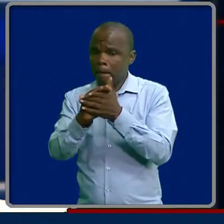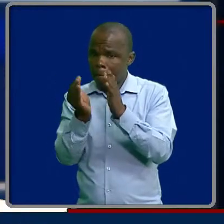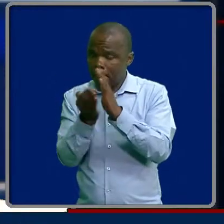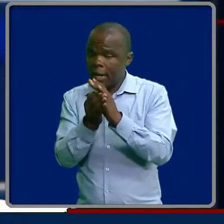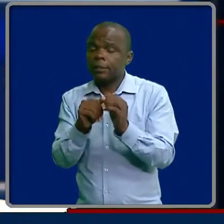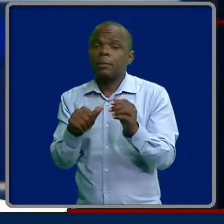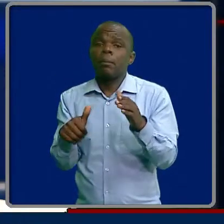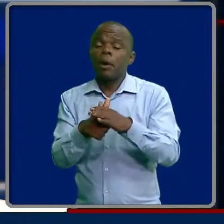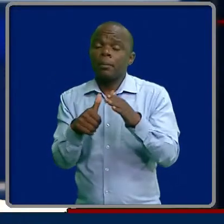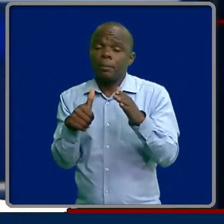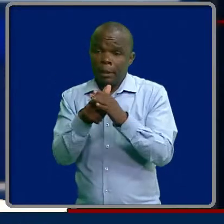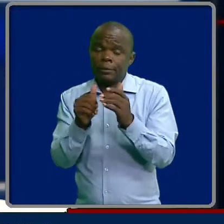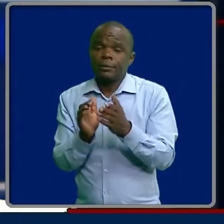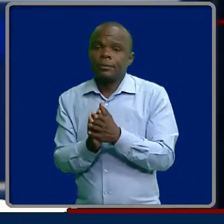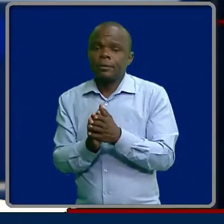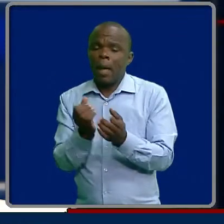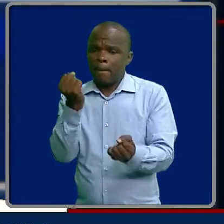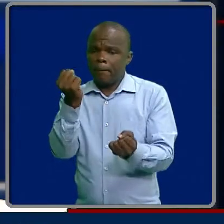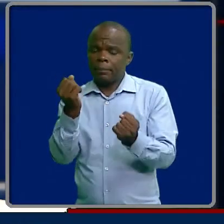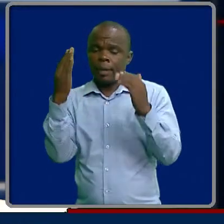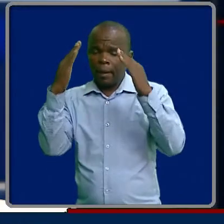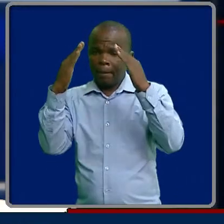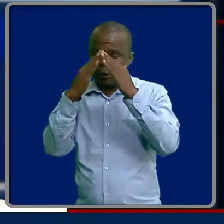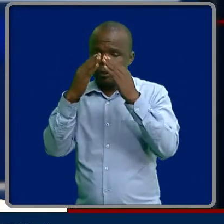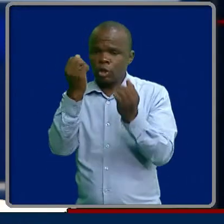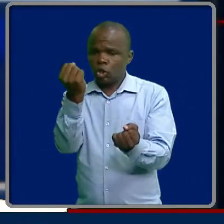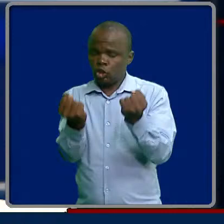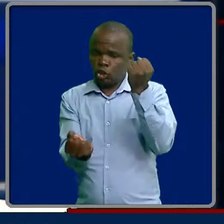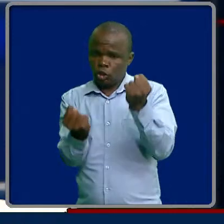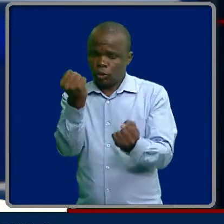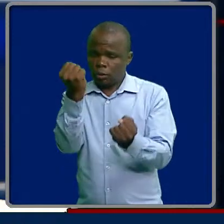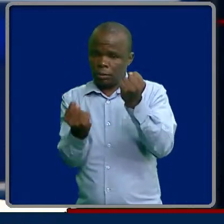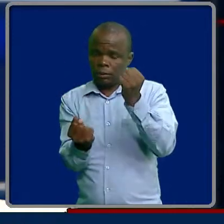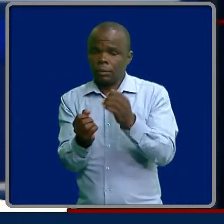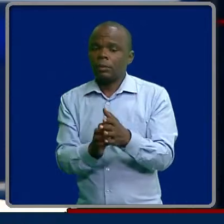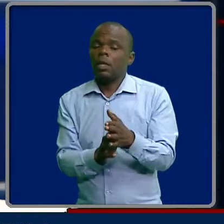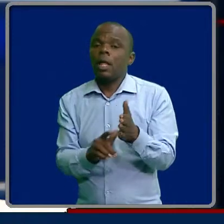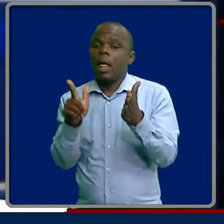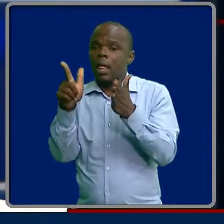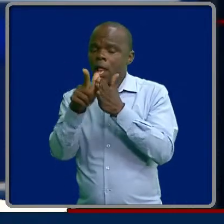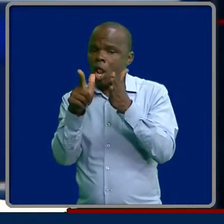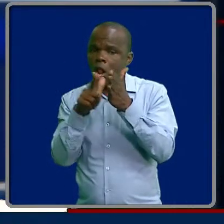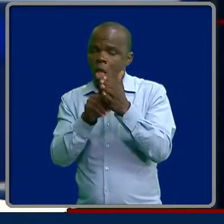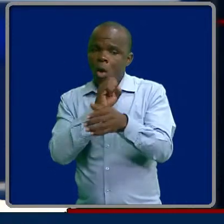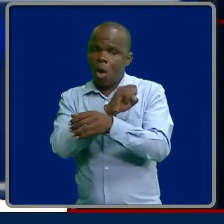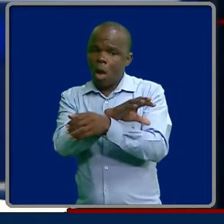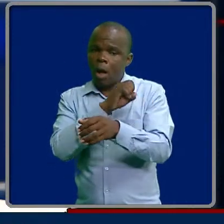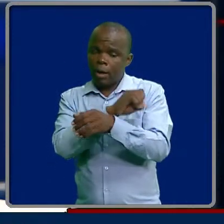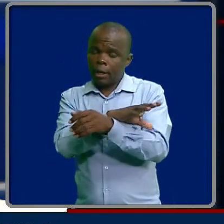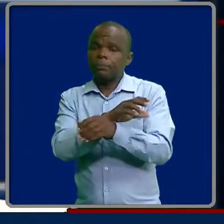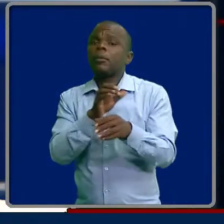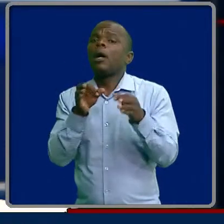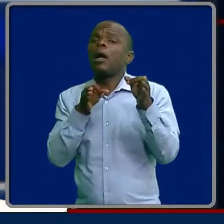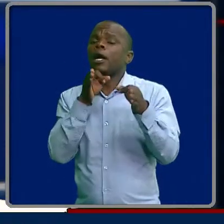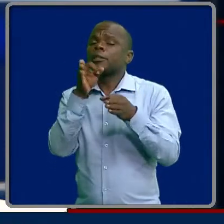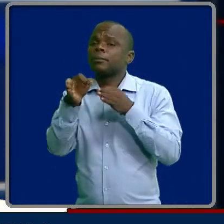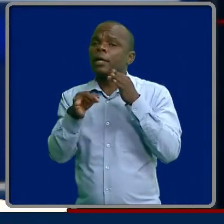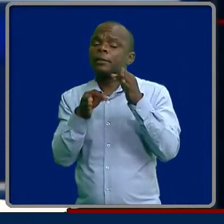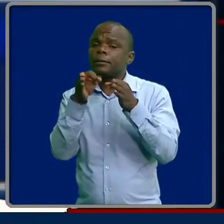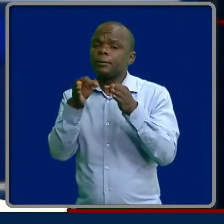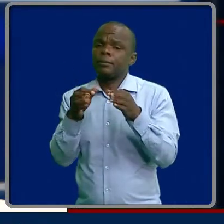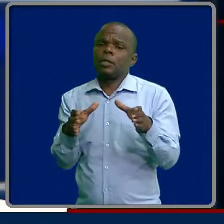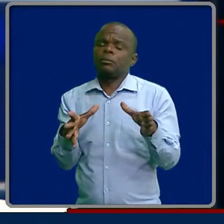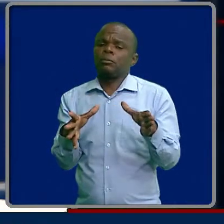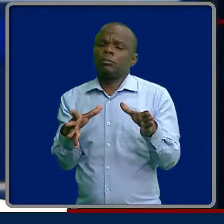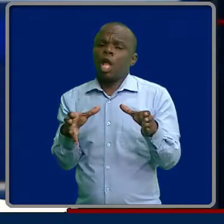Legal advisor in the Ministry of Justice, John Mavuso, says that the Act will establish a fund managed by the Ministry of Finance, as